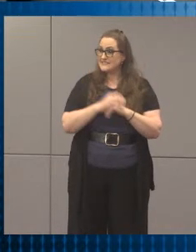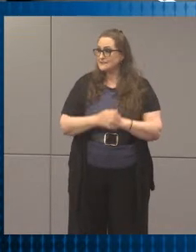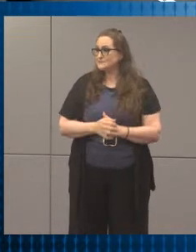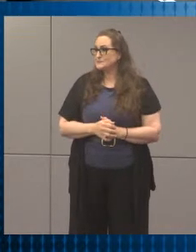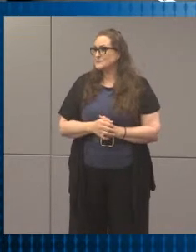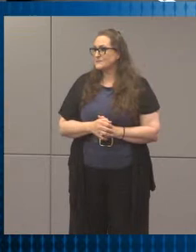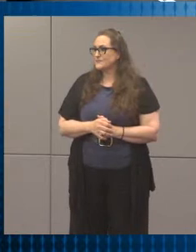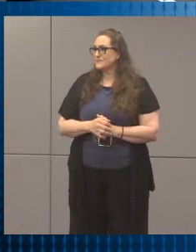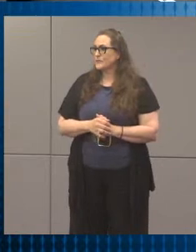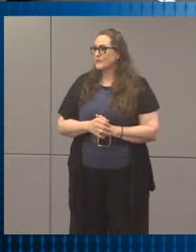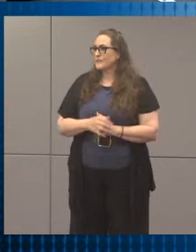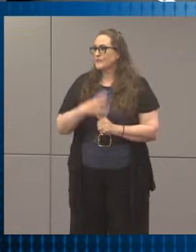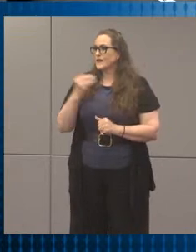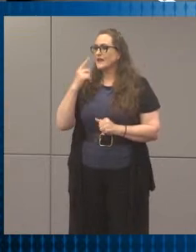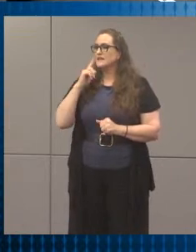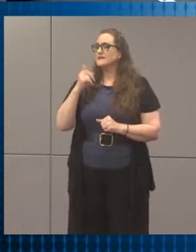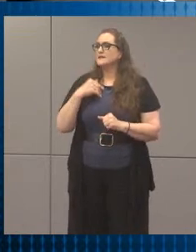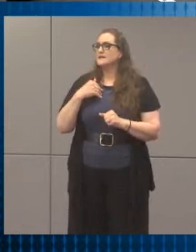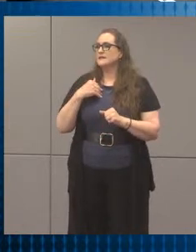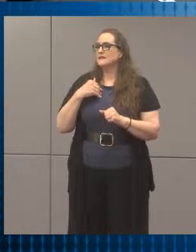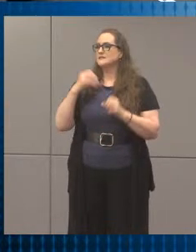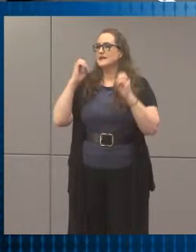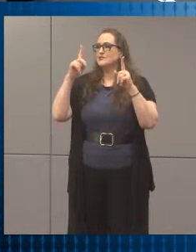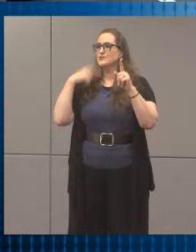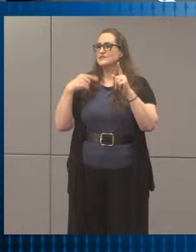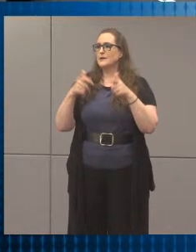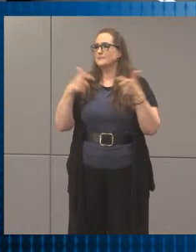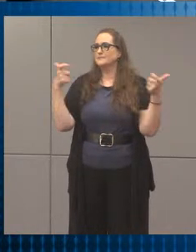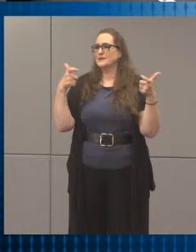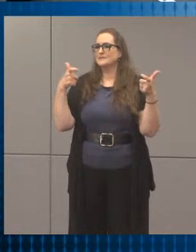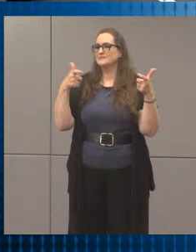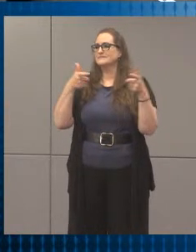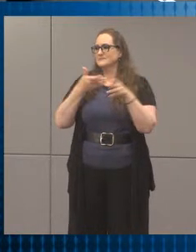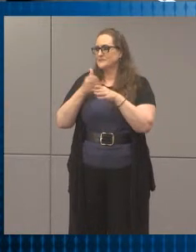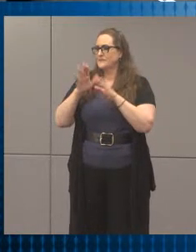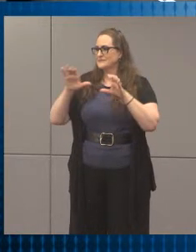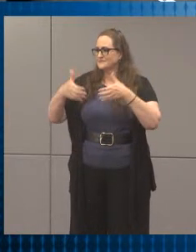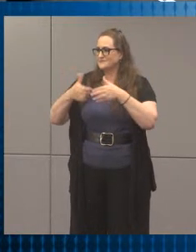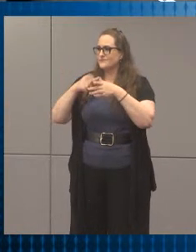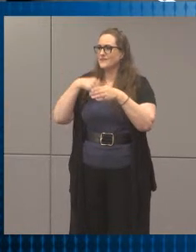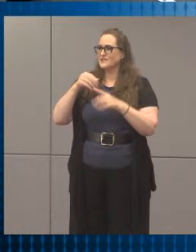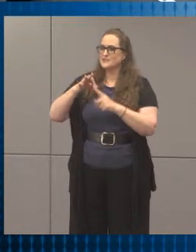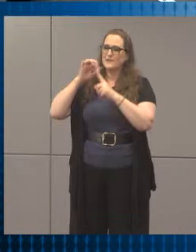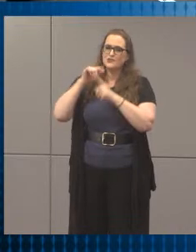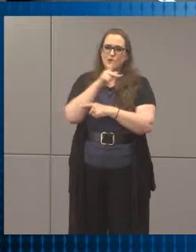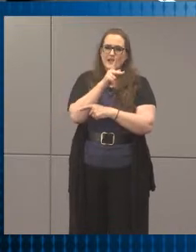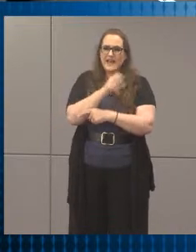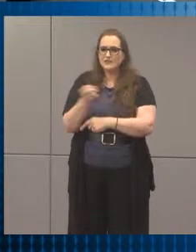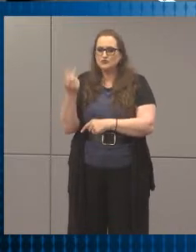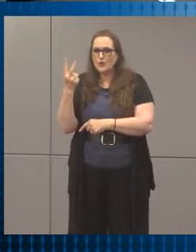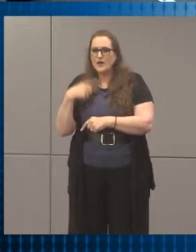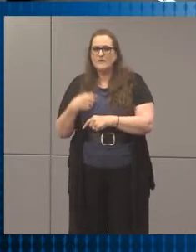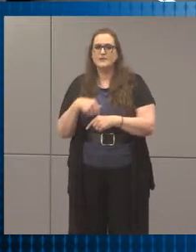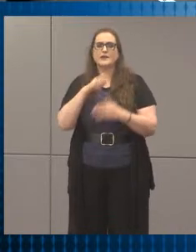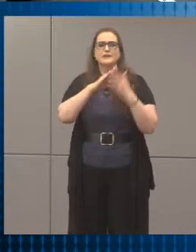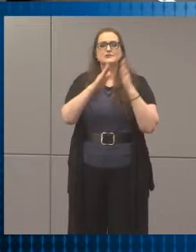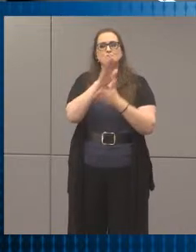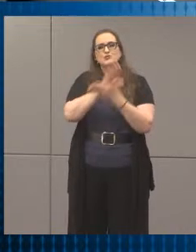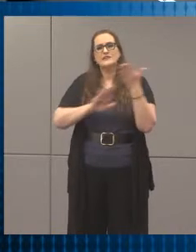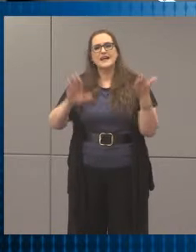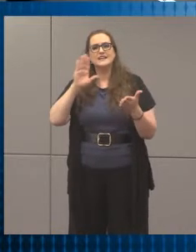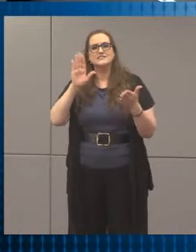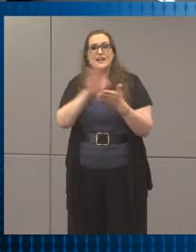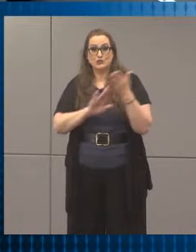is our major market segment and our specialty, our educational facilities, K-12, community college, and